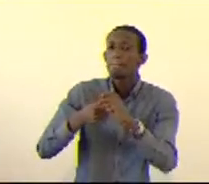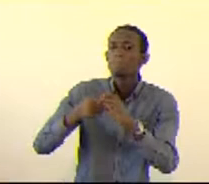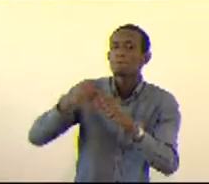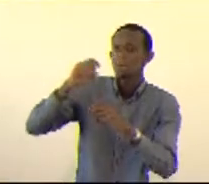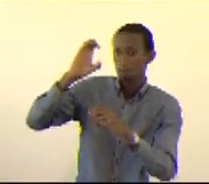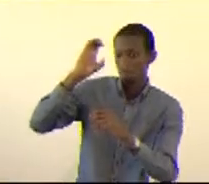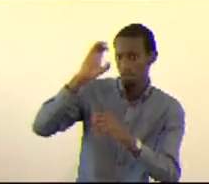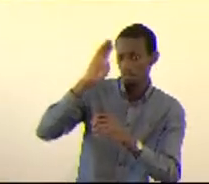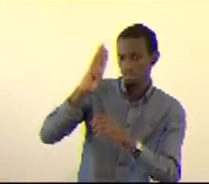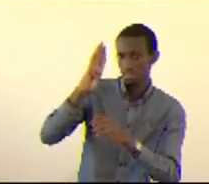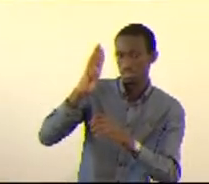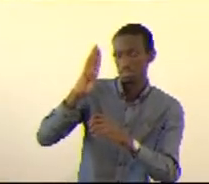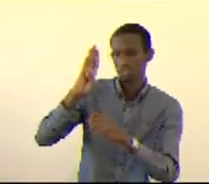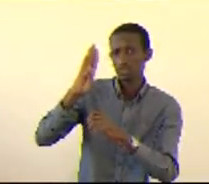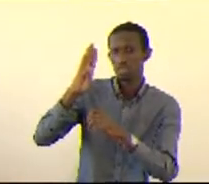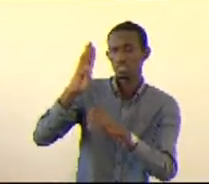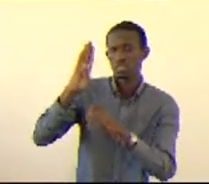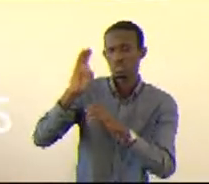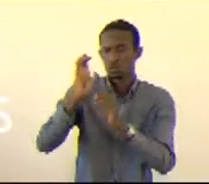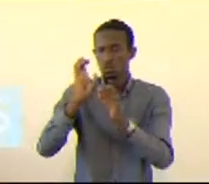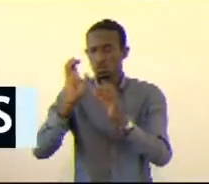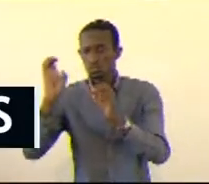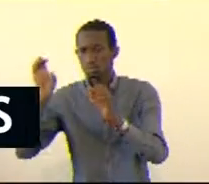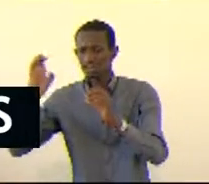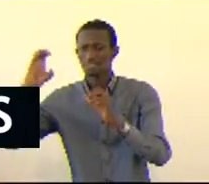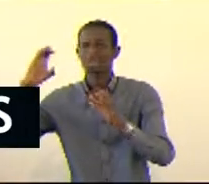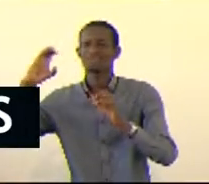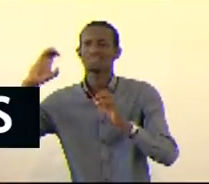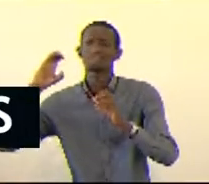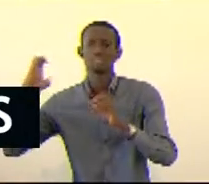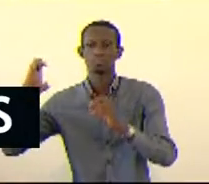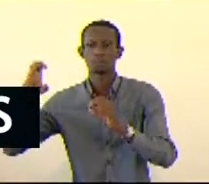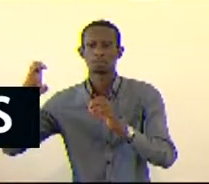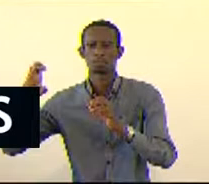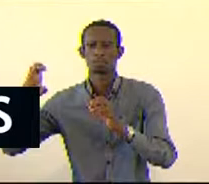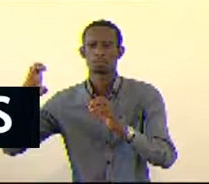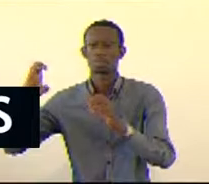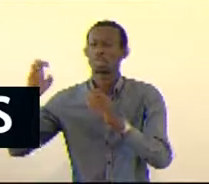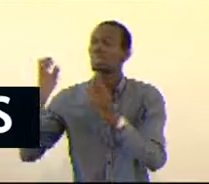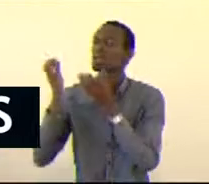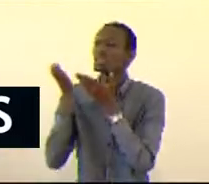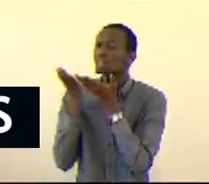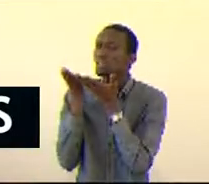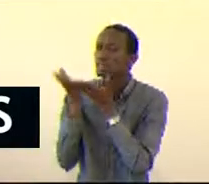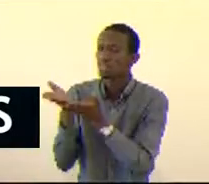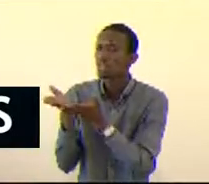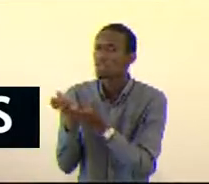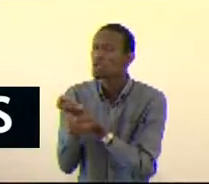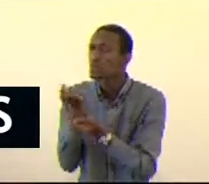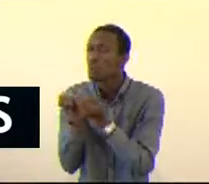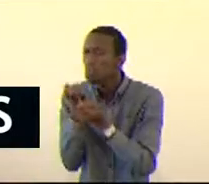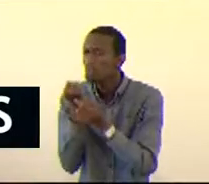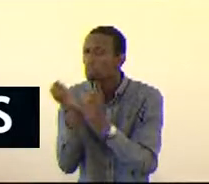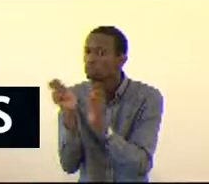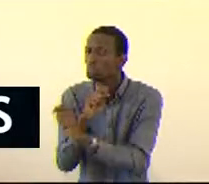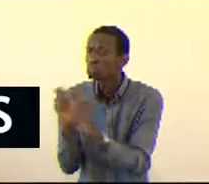changing. Why? Because this ice is now melting. Remember, it is absorbing some heat. The heat